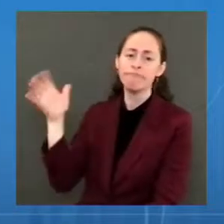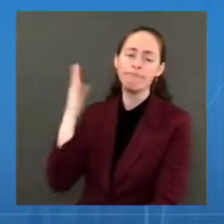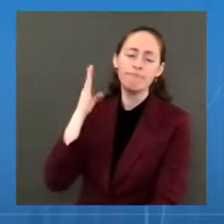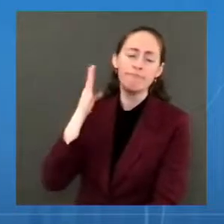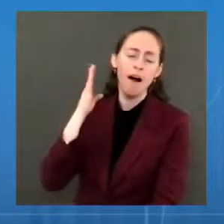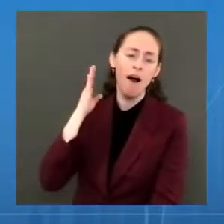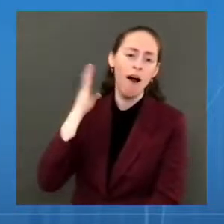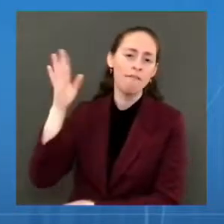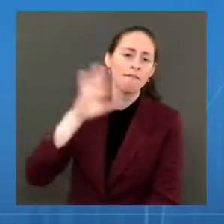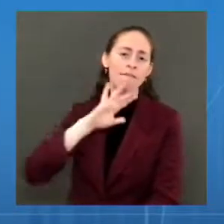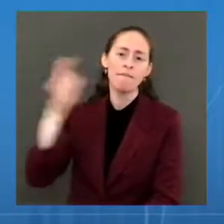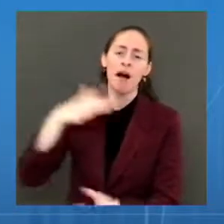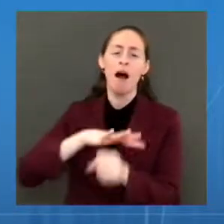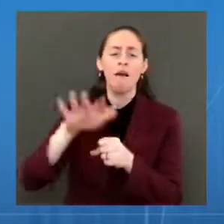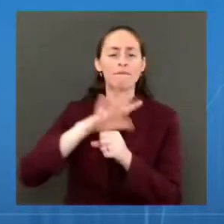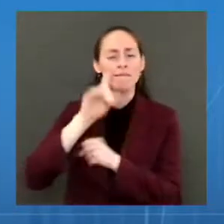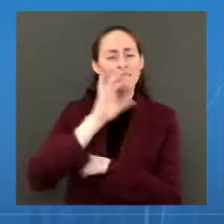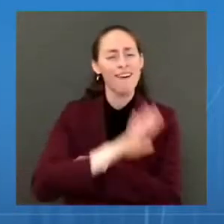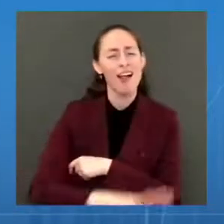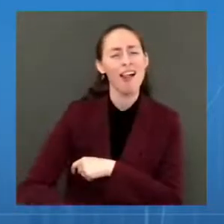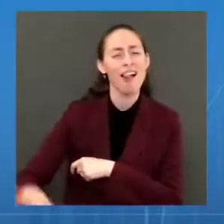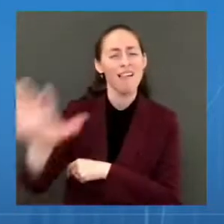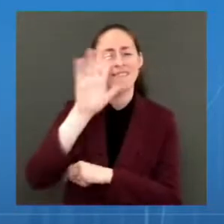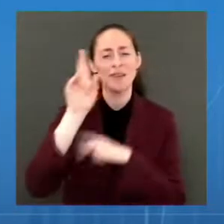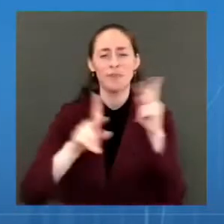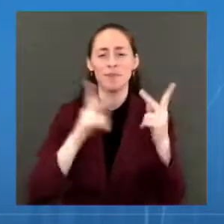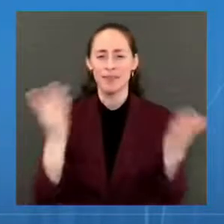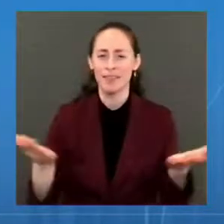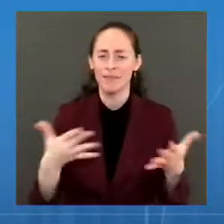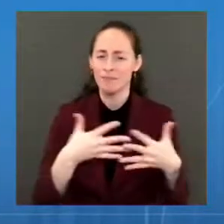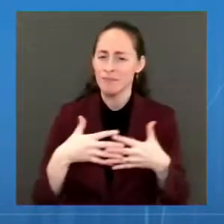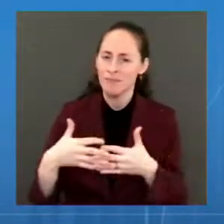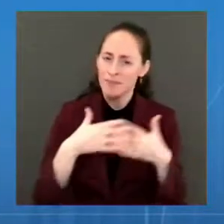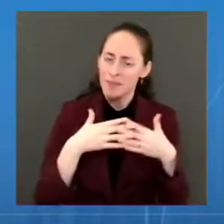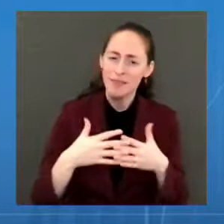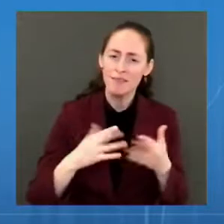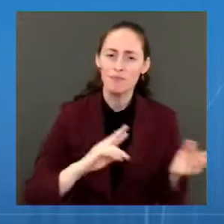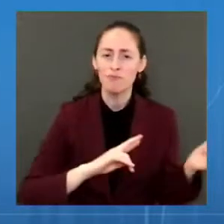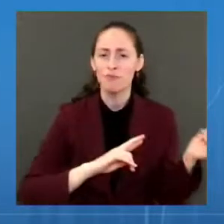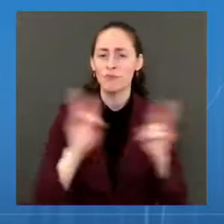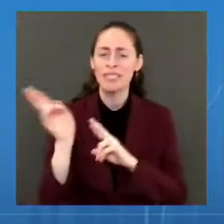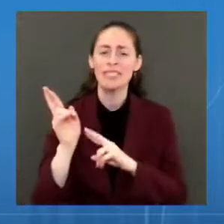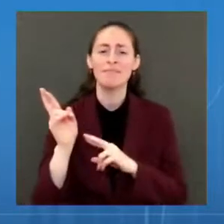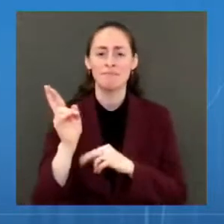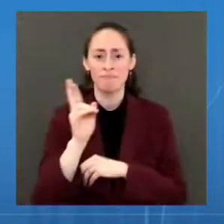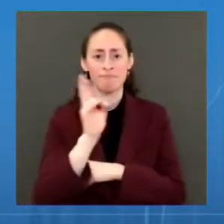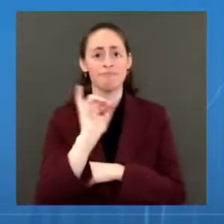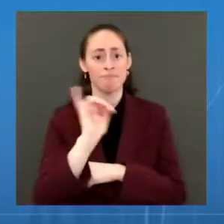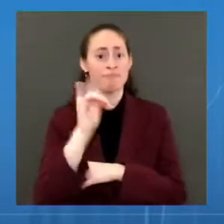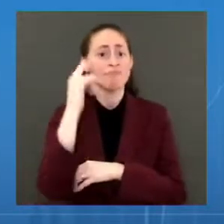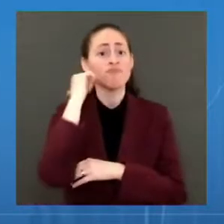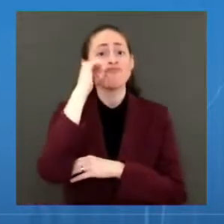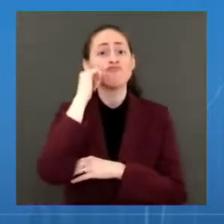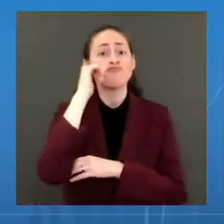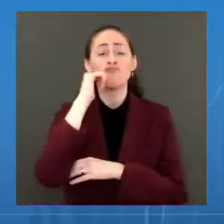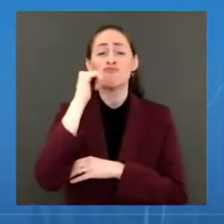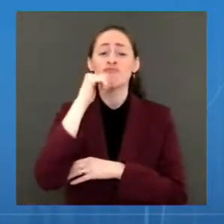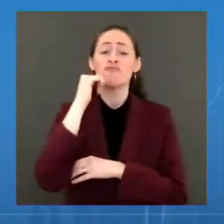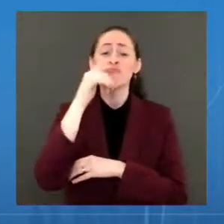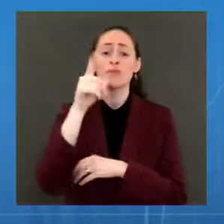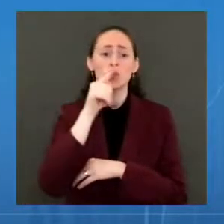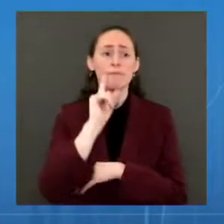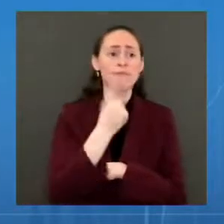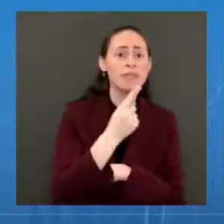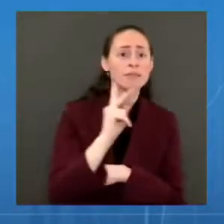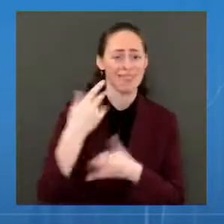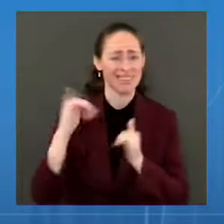as well as for the 500,000 first and second shots we continue to get into arms each and every day. Boosters are free